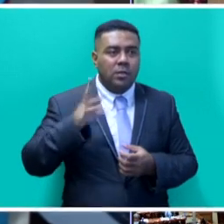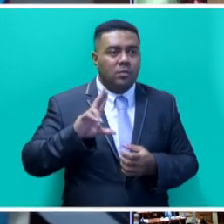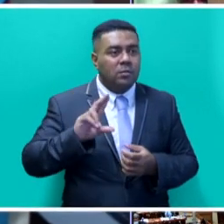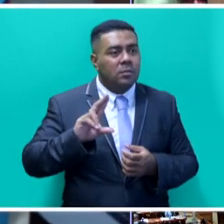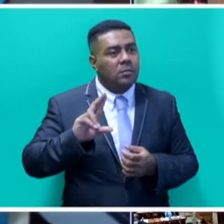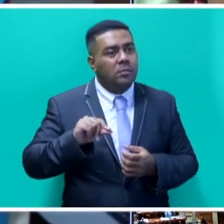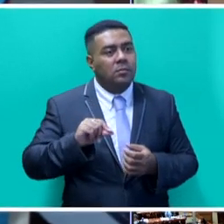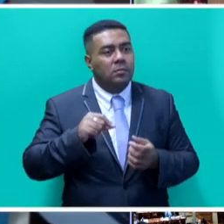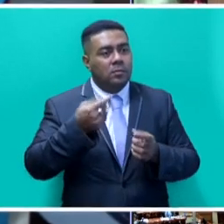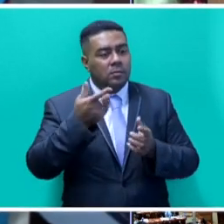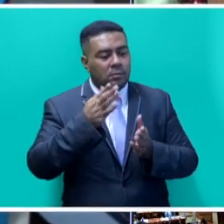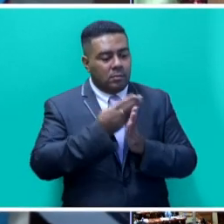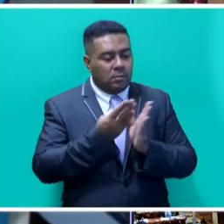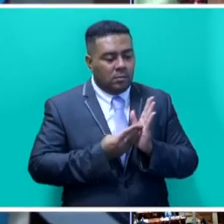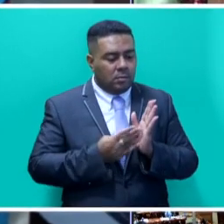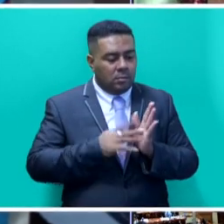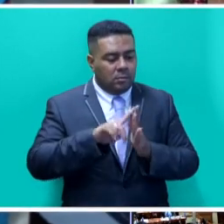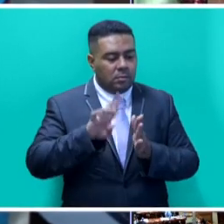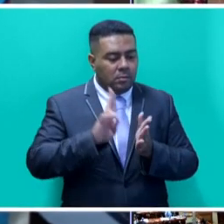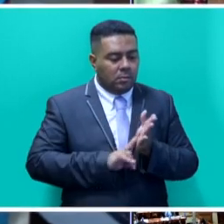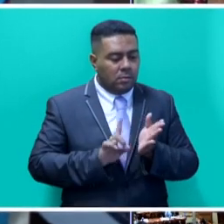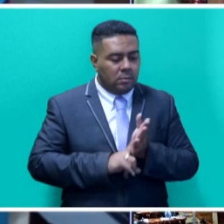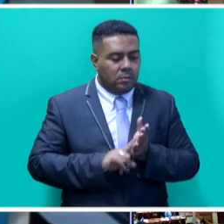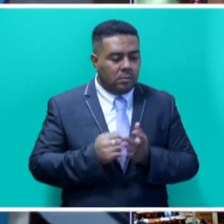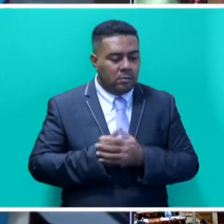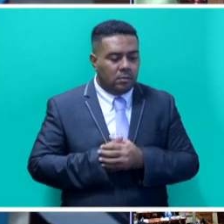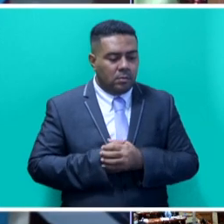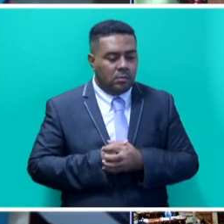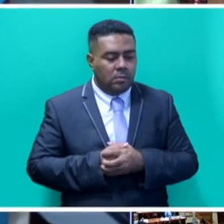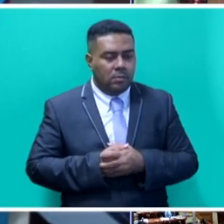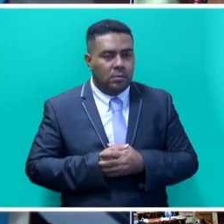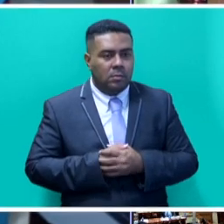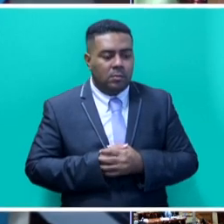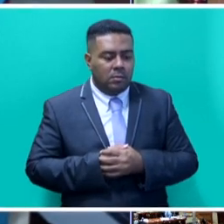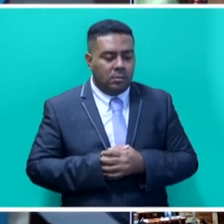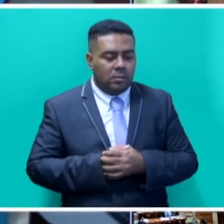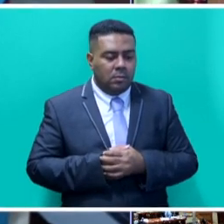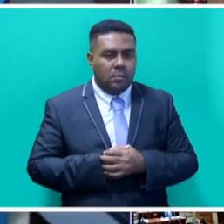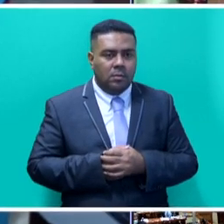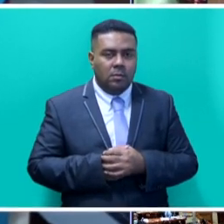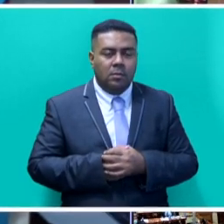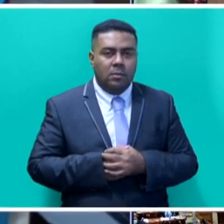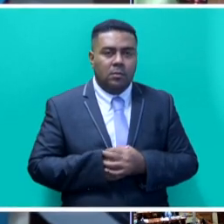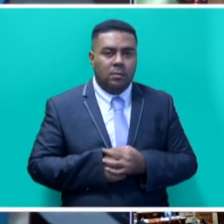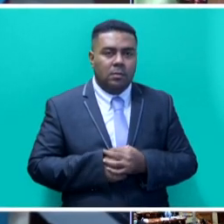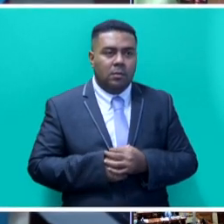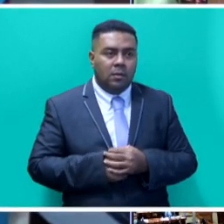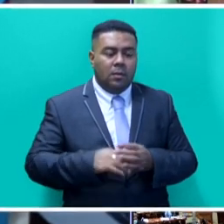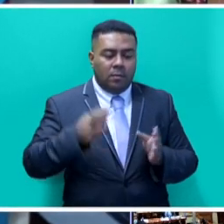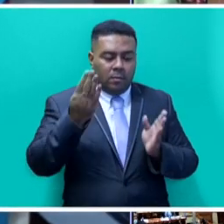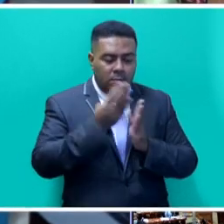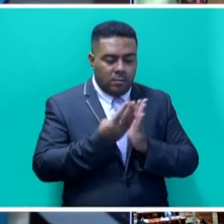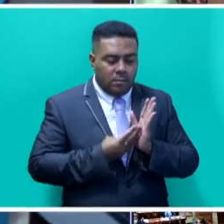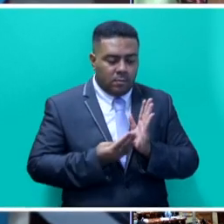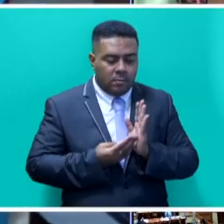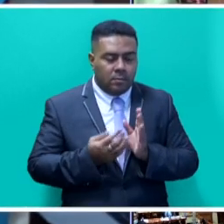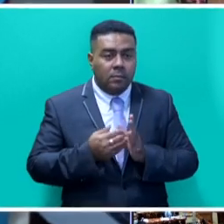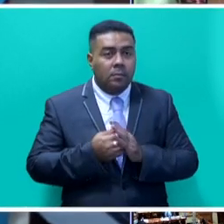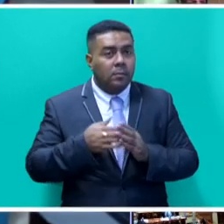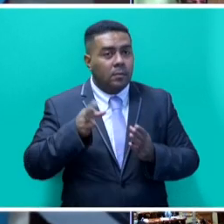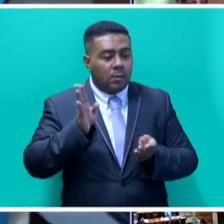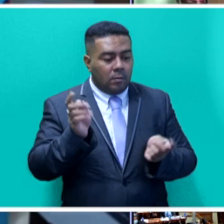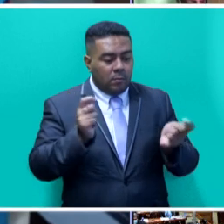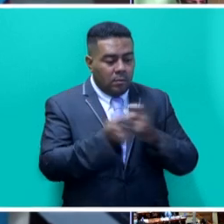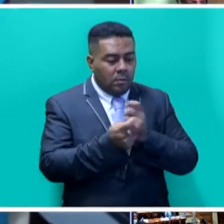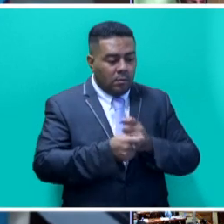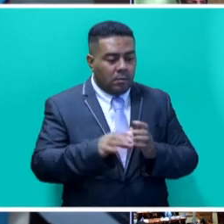Mr. Speaker, with respect to the removal of consent for mortgages, is that the removal of consent does not